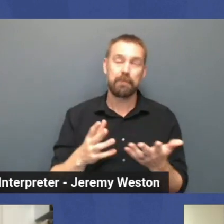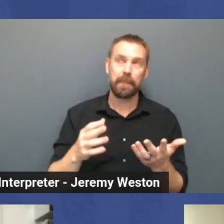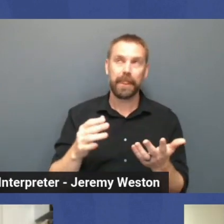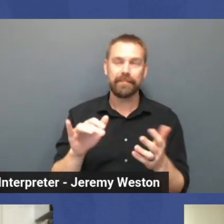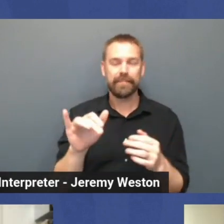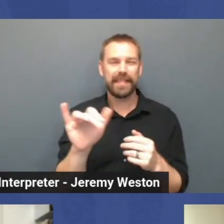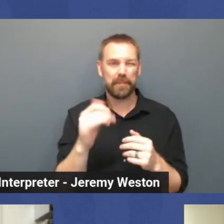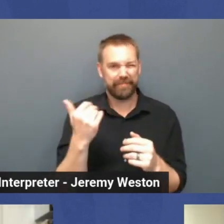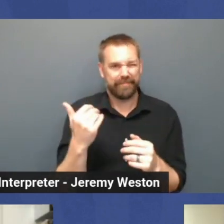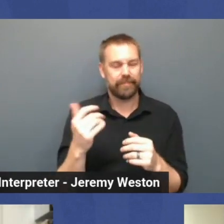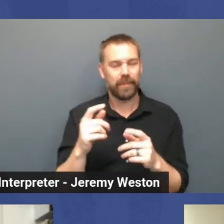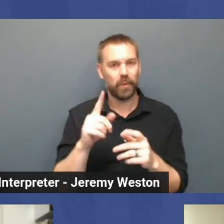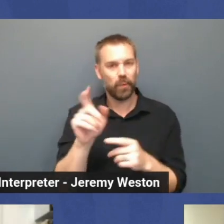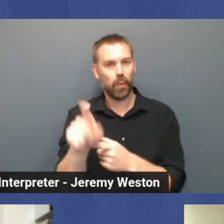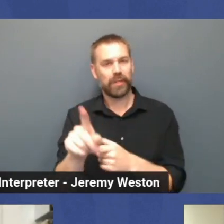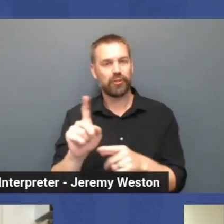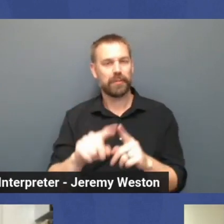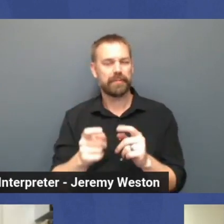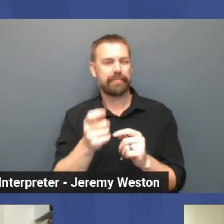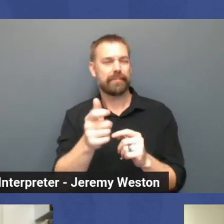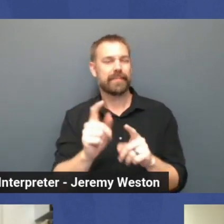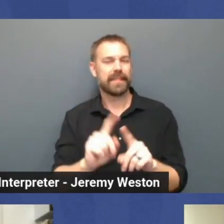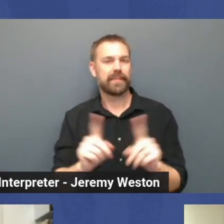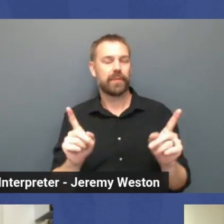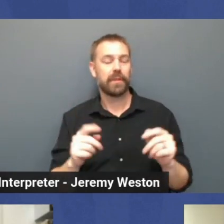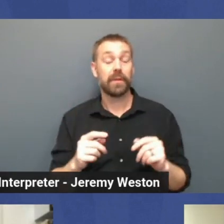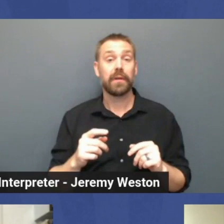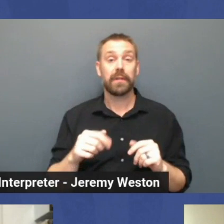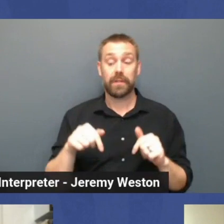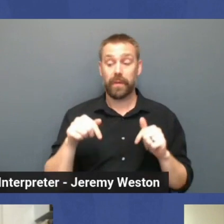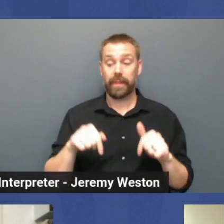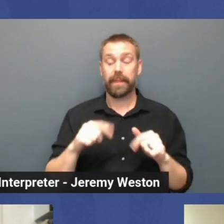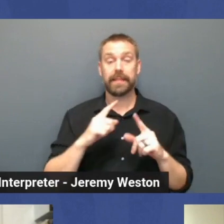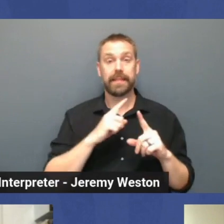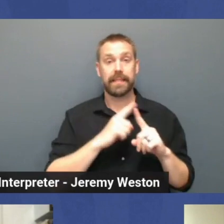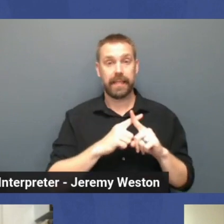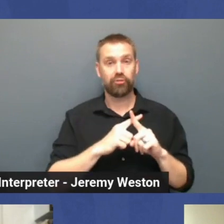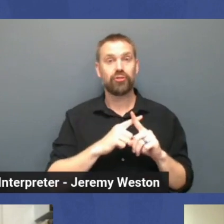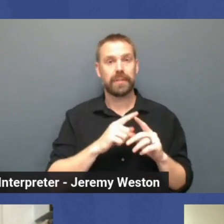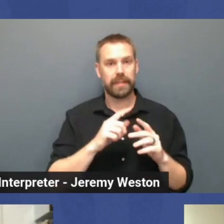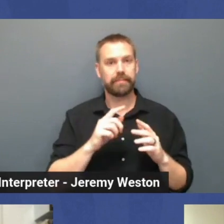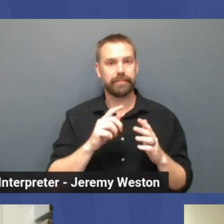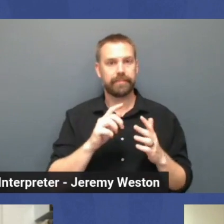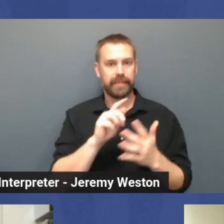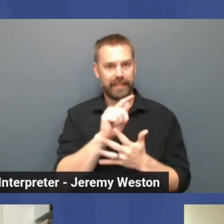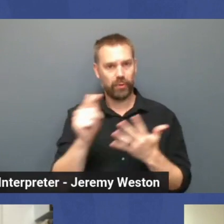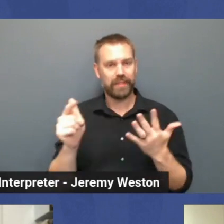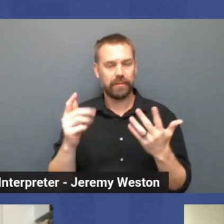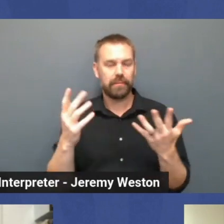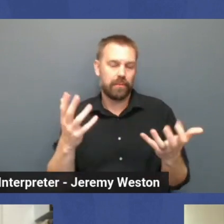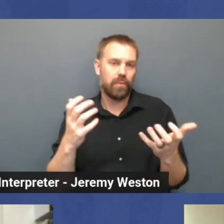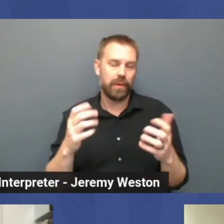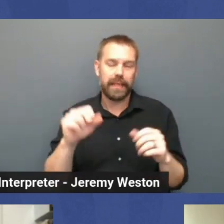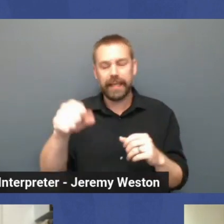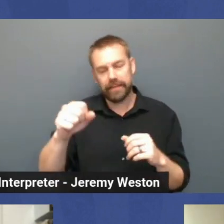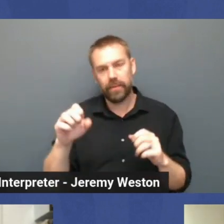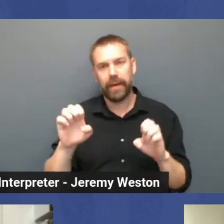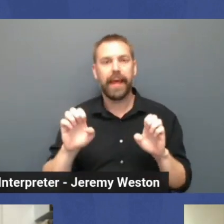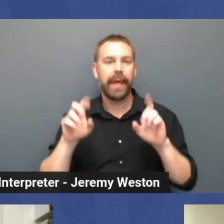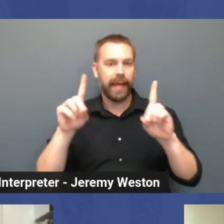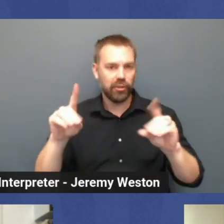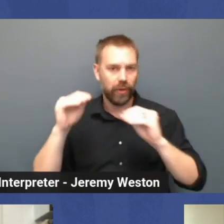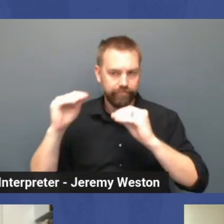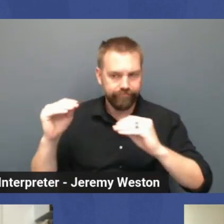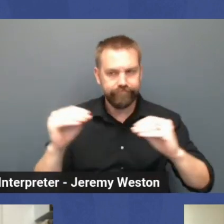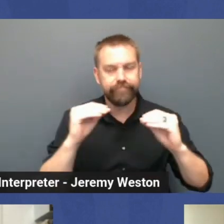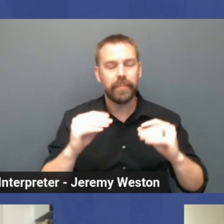different. And one of the goals of our censorship series here at Woodhull is, of course, we want to educate and we want to raise awareness, but we also like